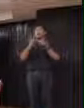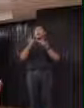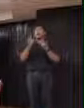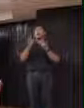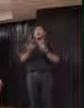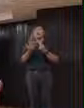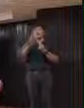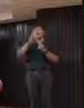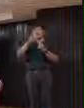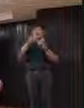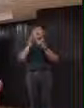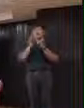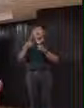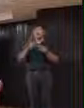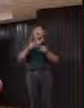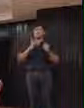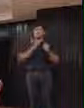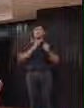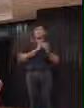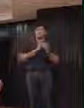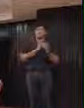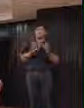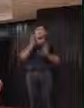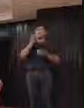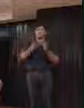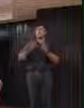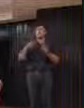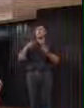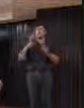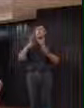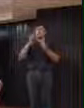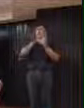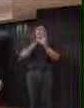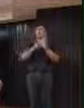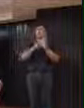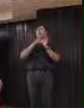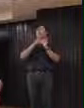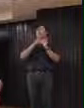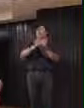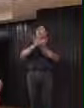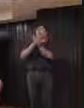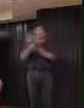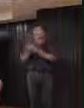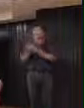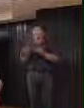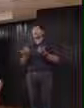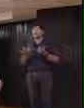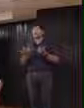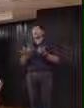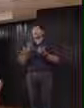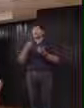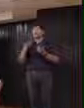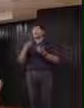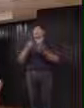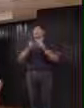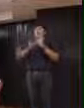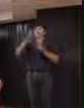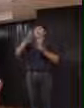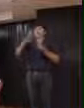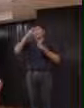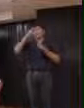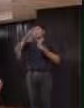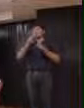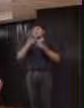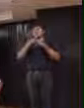truly frightening. I mean, there's been a slew of laws that has, of course, raised the suspicion of many